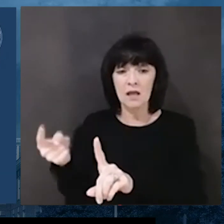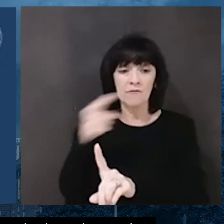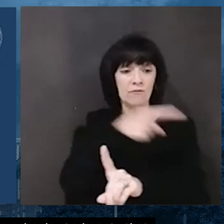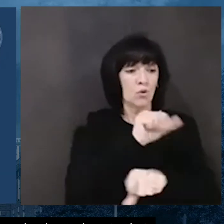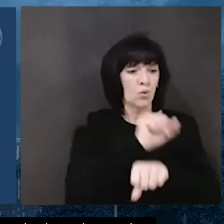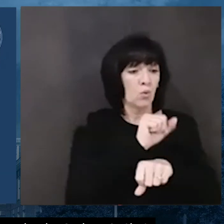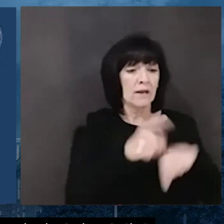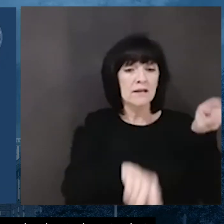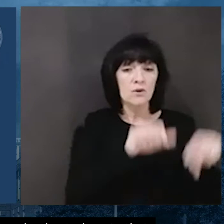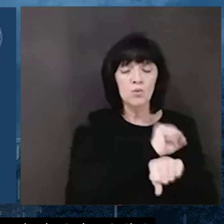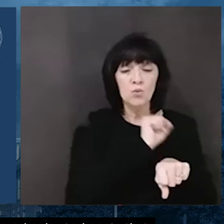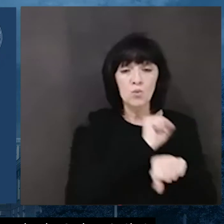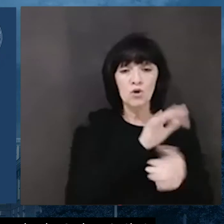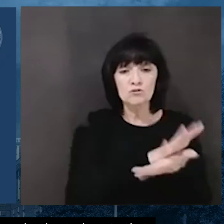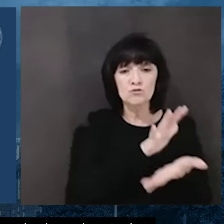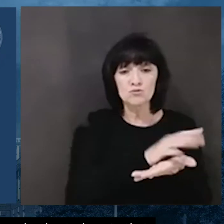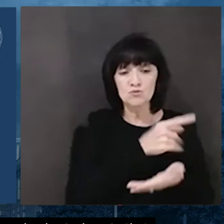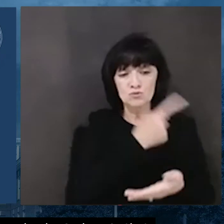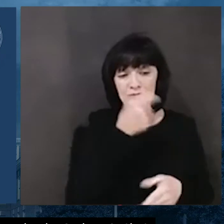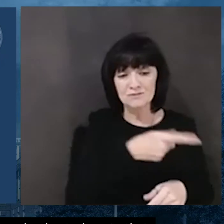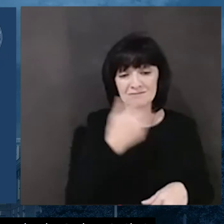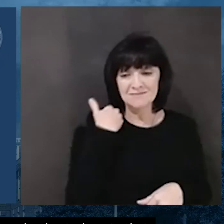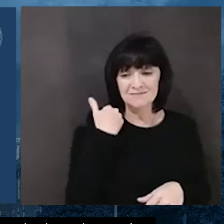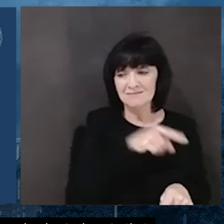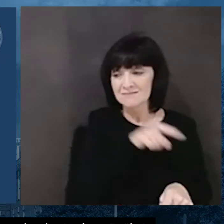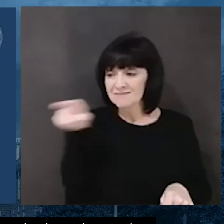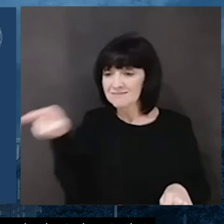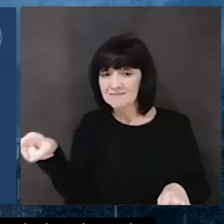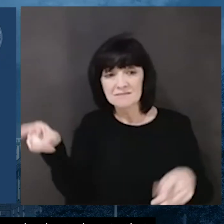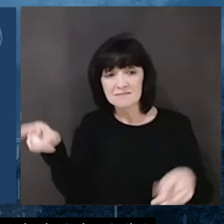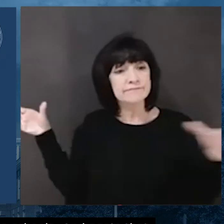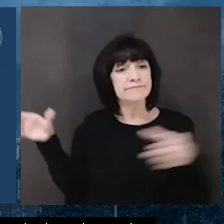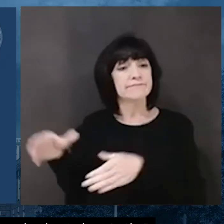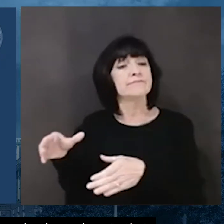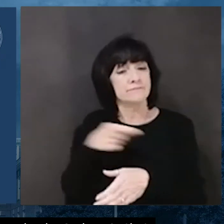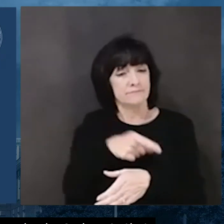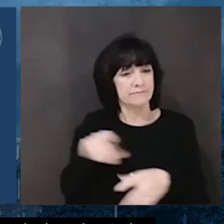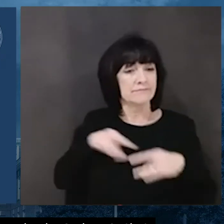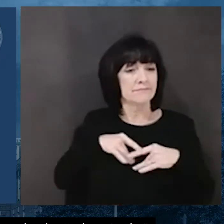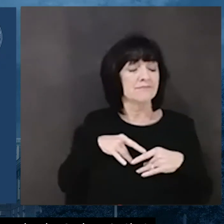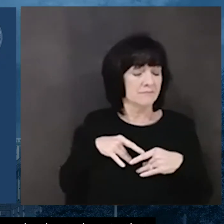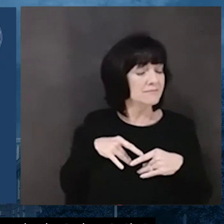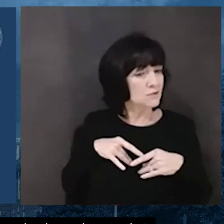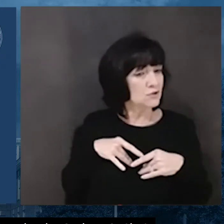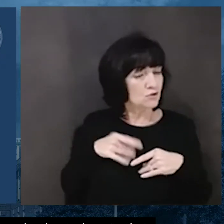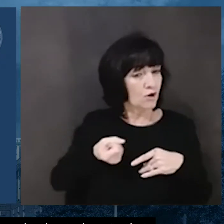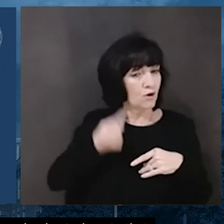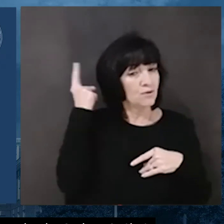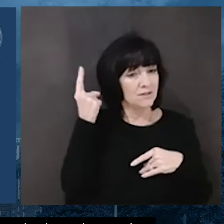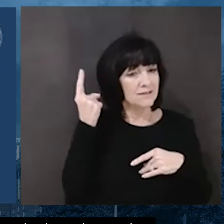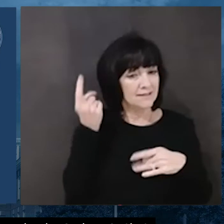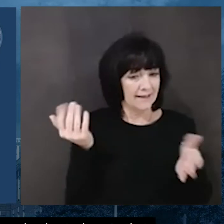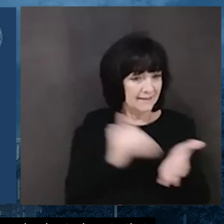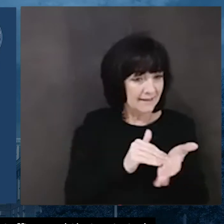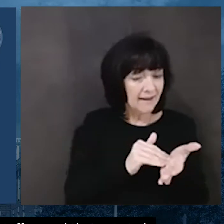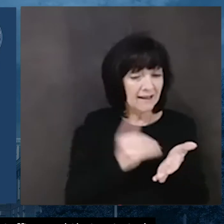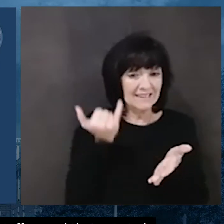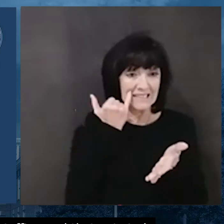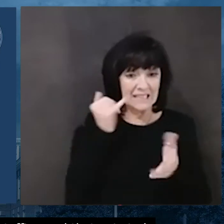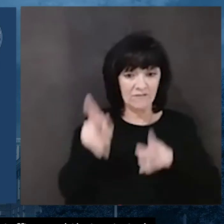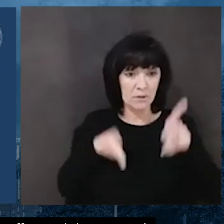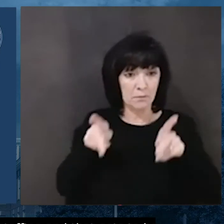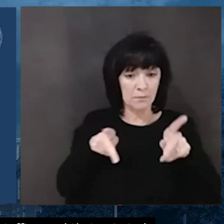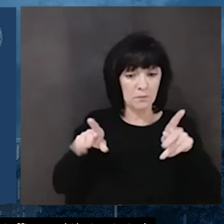limiting factor in hospitals being staffing. That gets to be one of the limiting factors in the operational needs